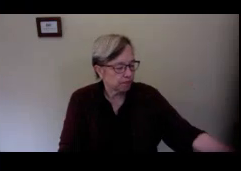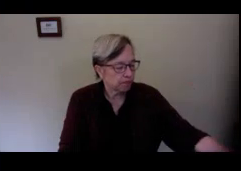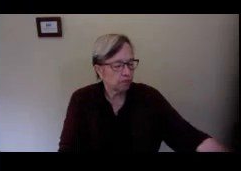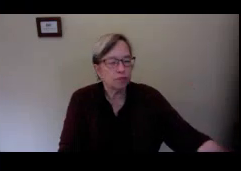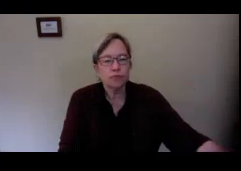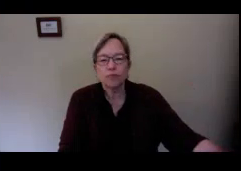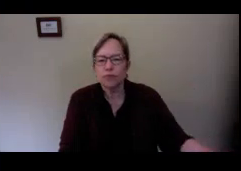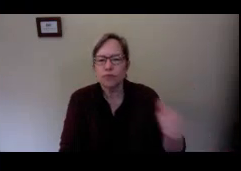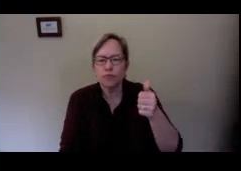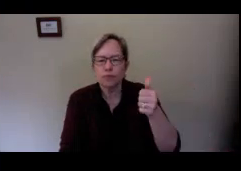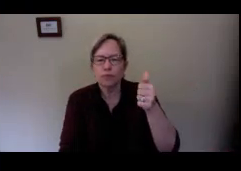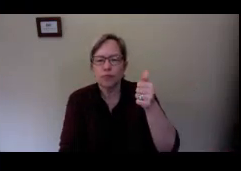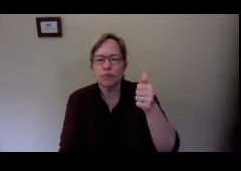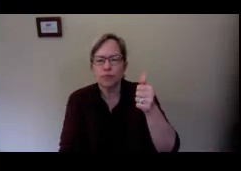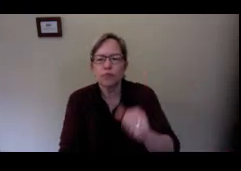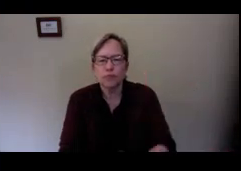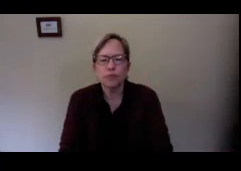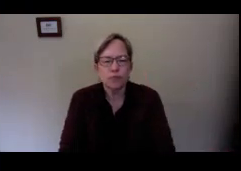Wow.